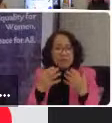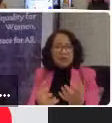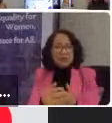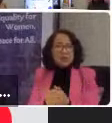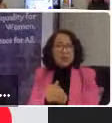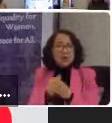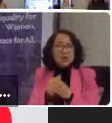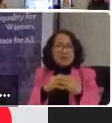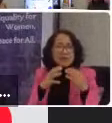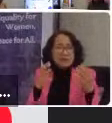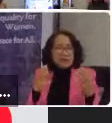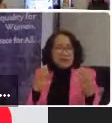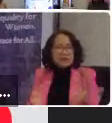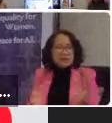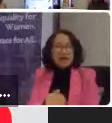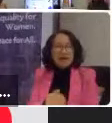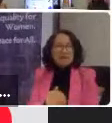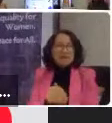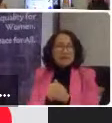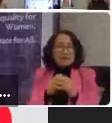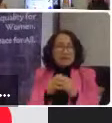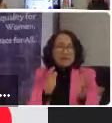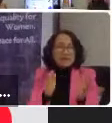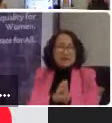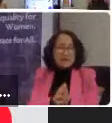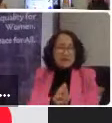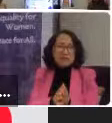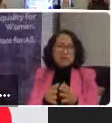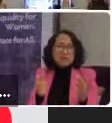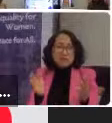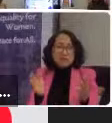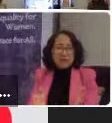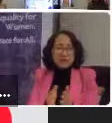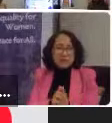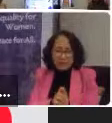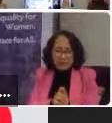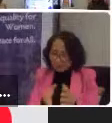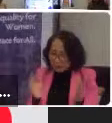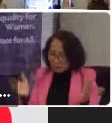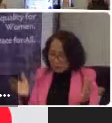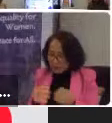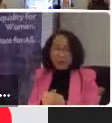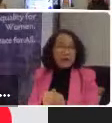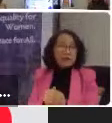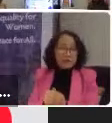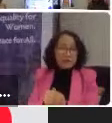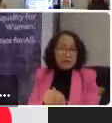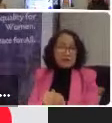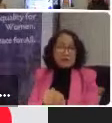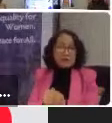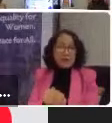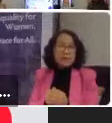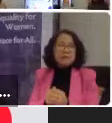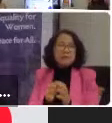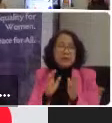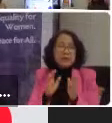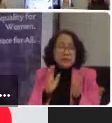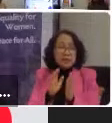have joined us and carved out this time to be part of